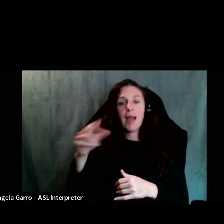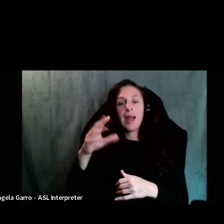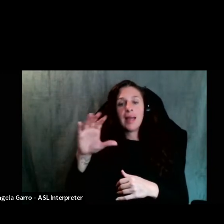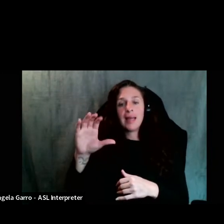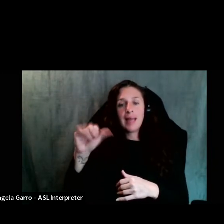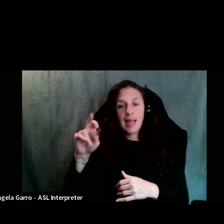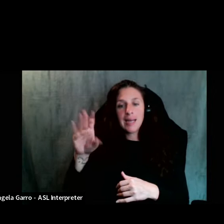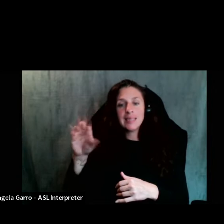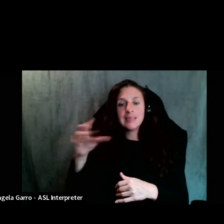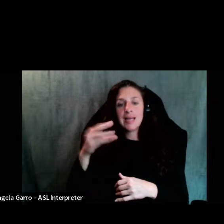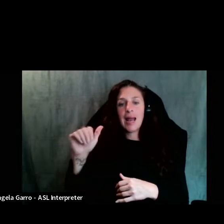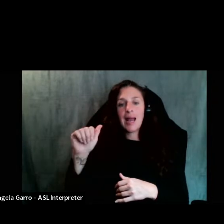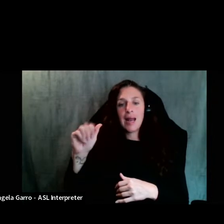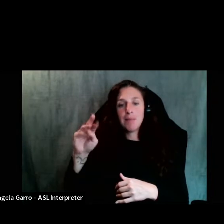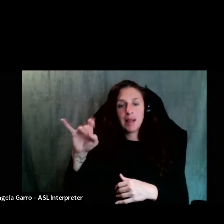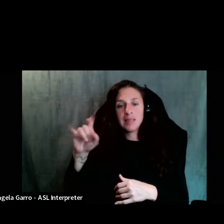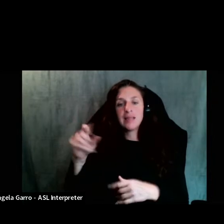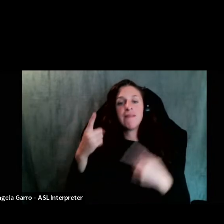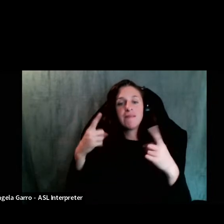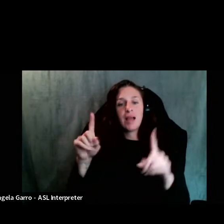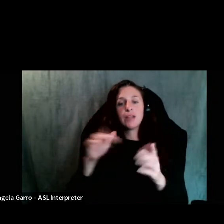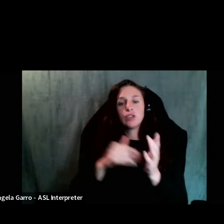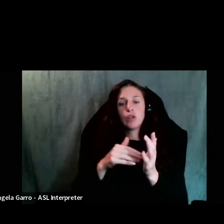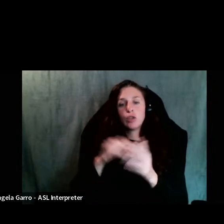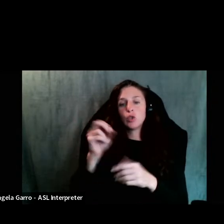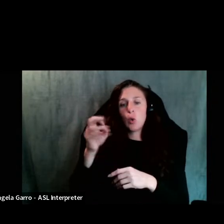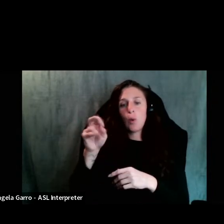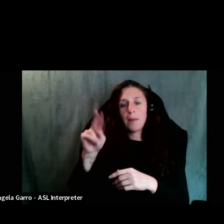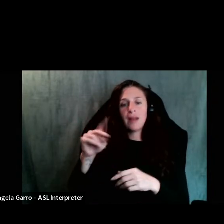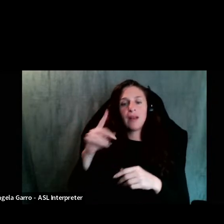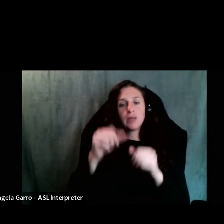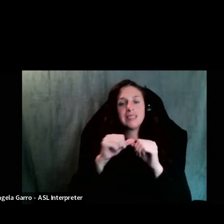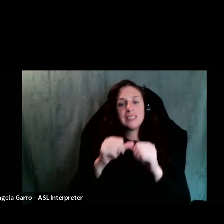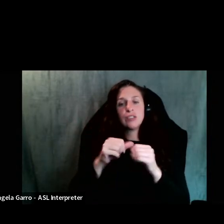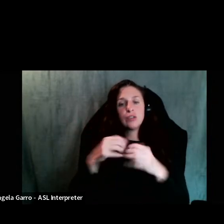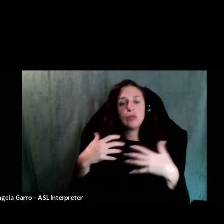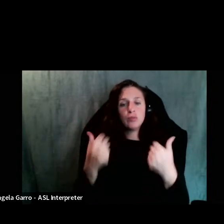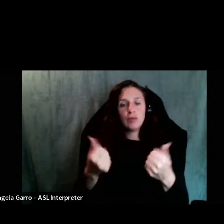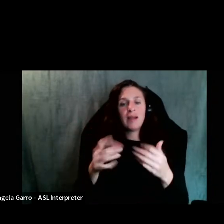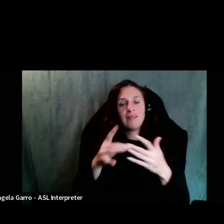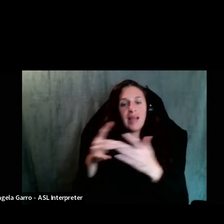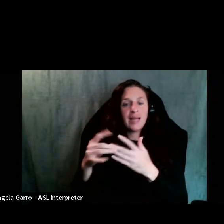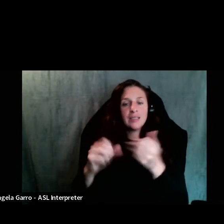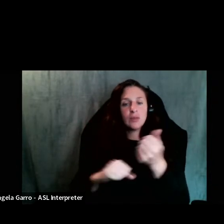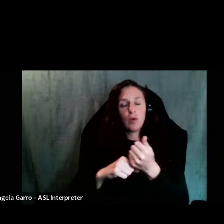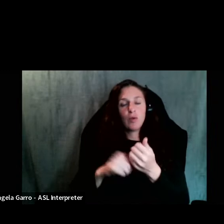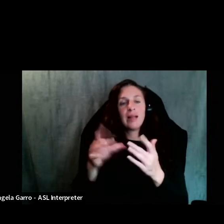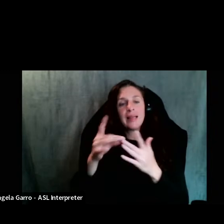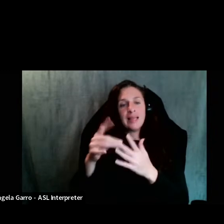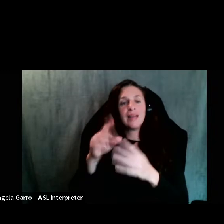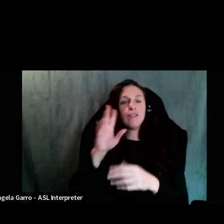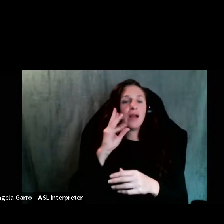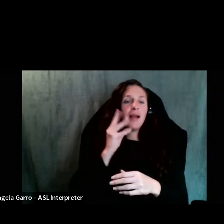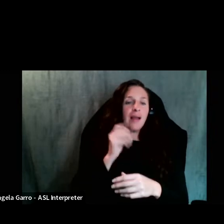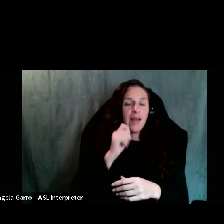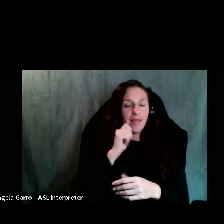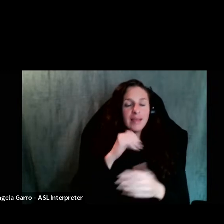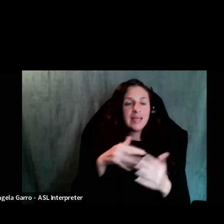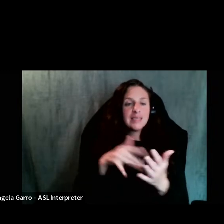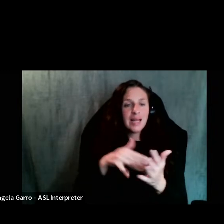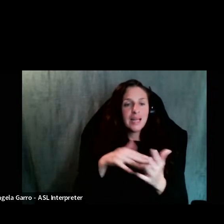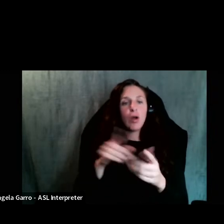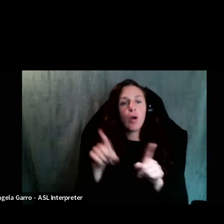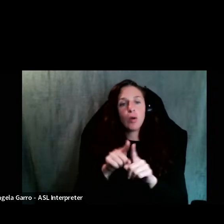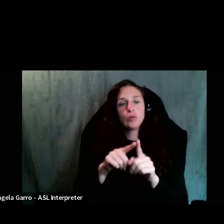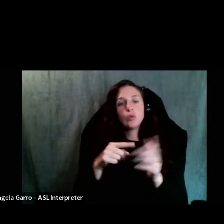and finally to Dr. Showman for a continued brave guidance and support from leading us in creating ethnic studies and to also showing us what it means to be a